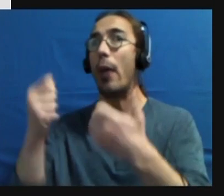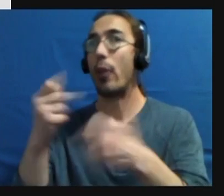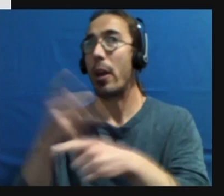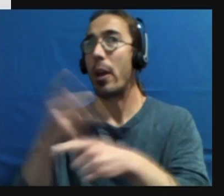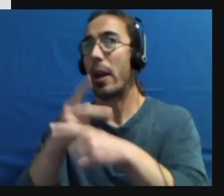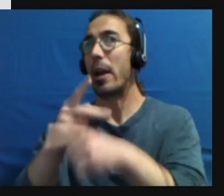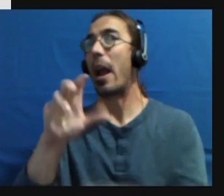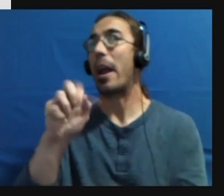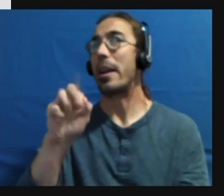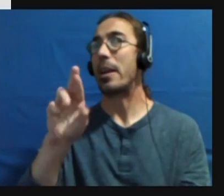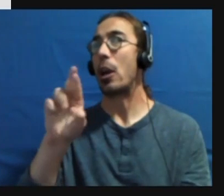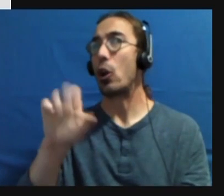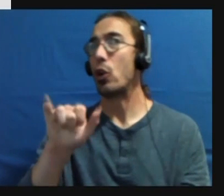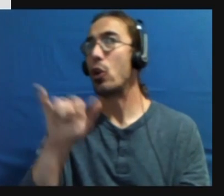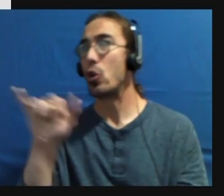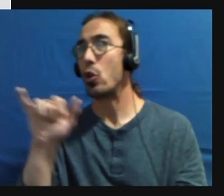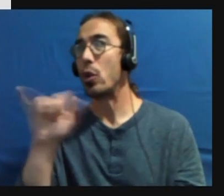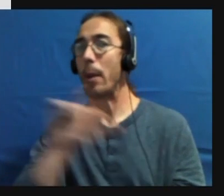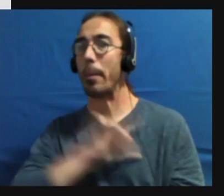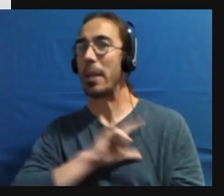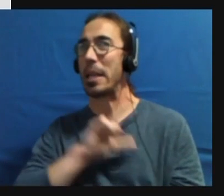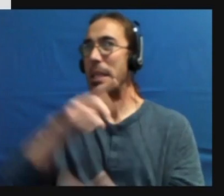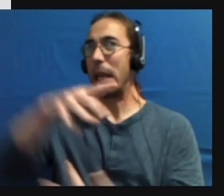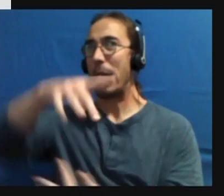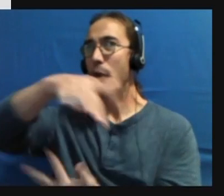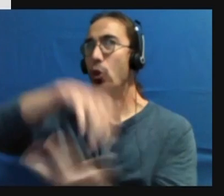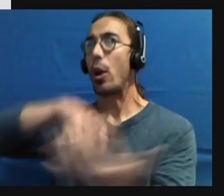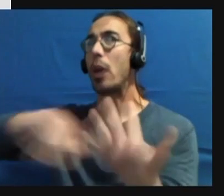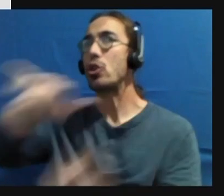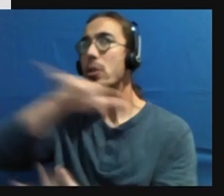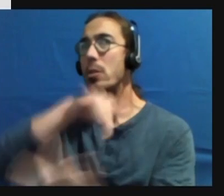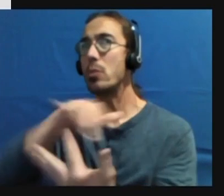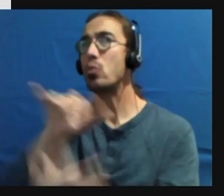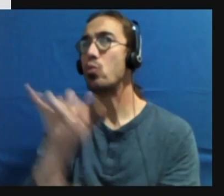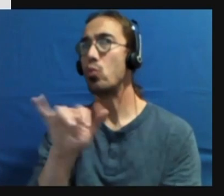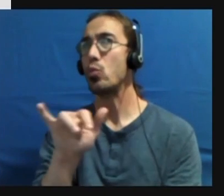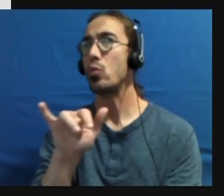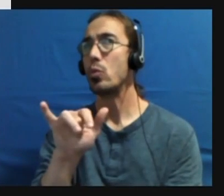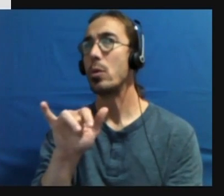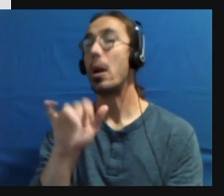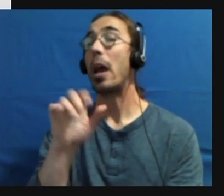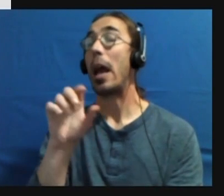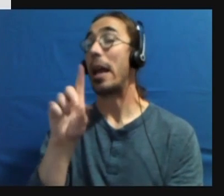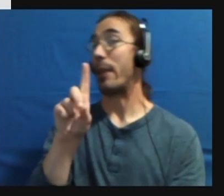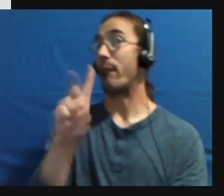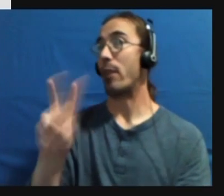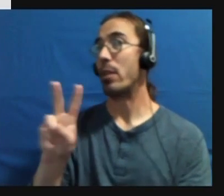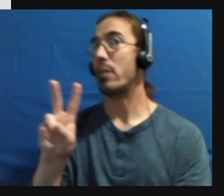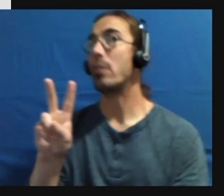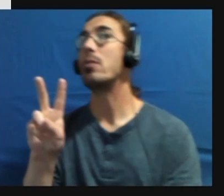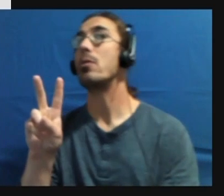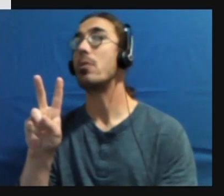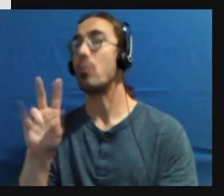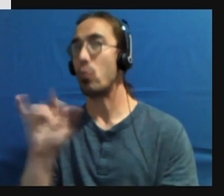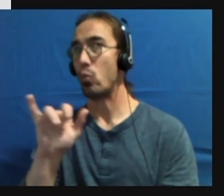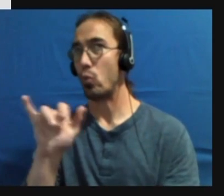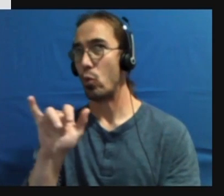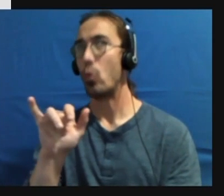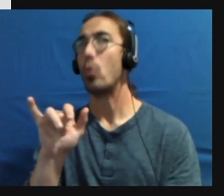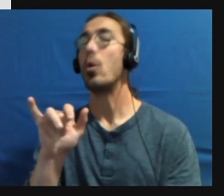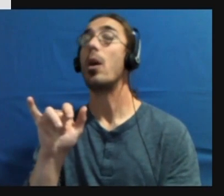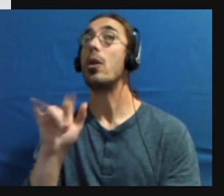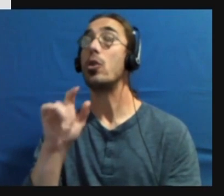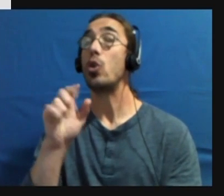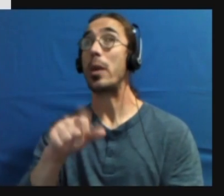expand into police interactions and domestic violence realms so that we can truly